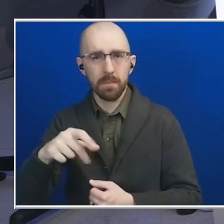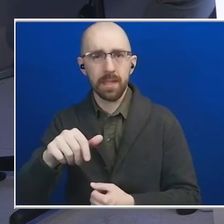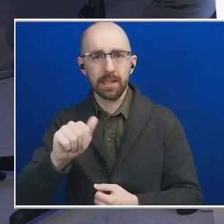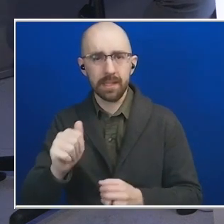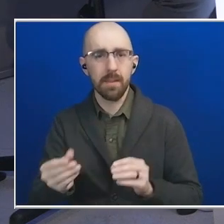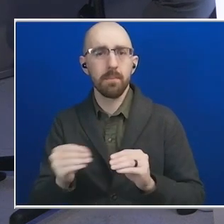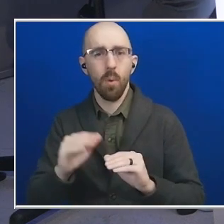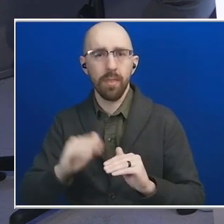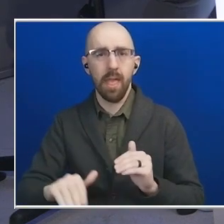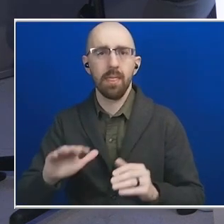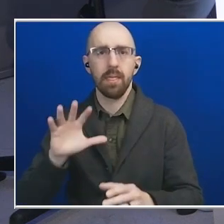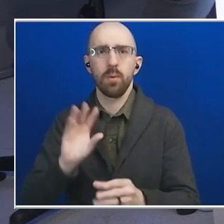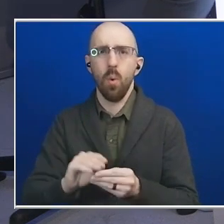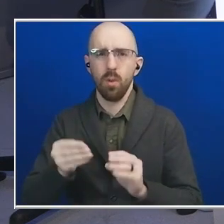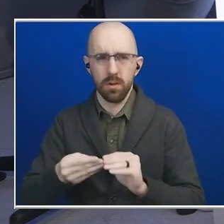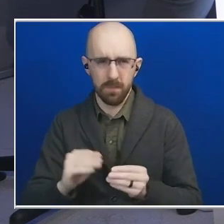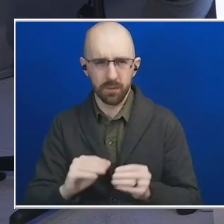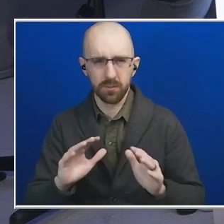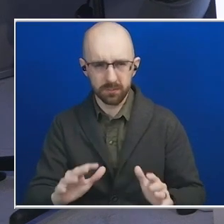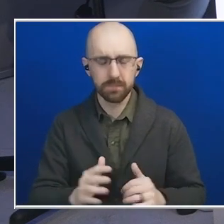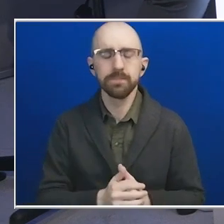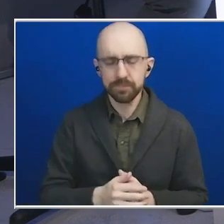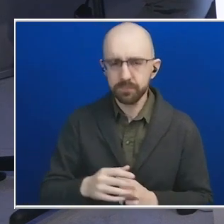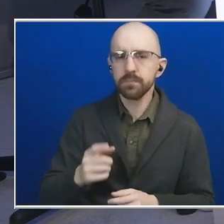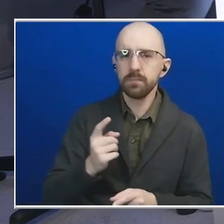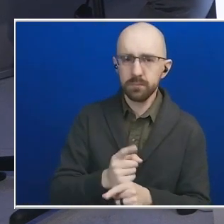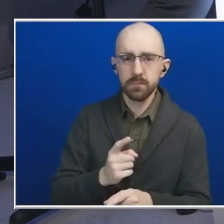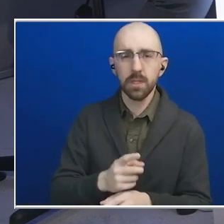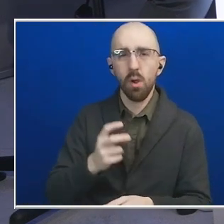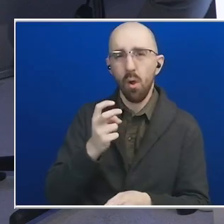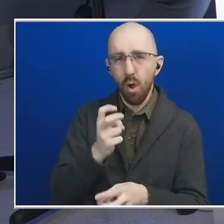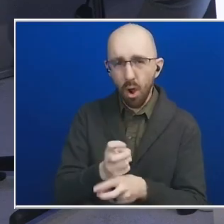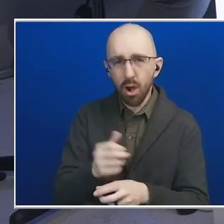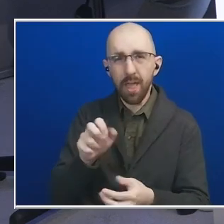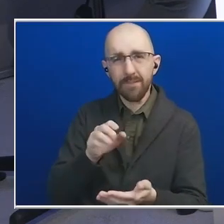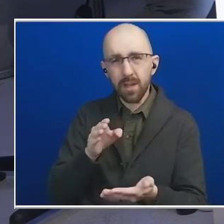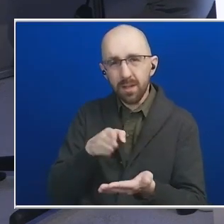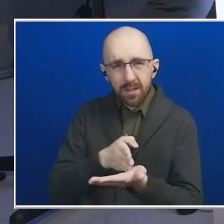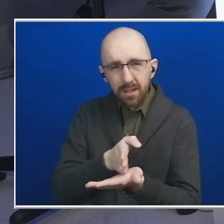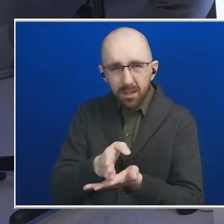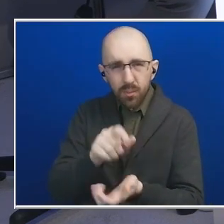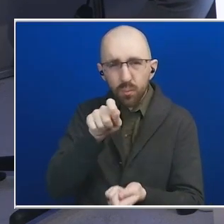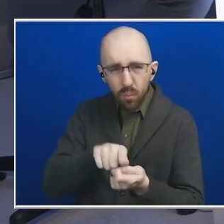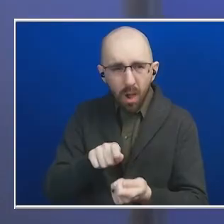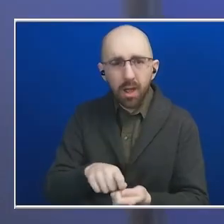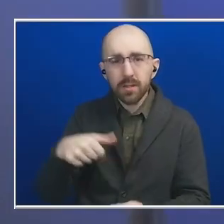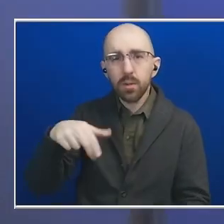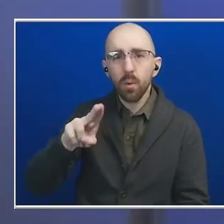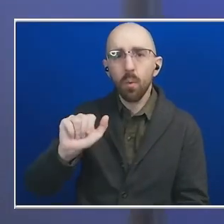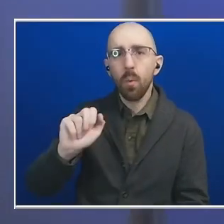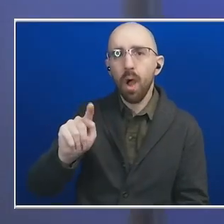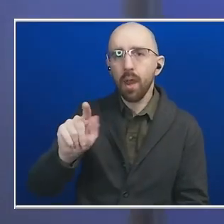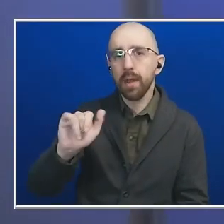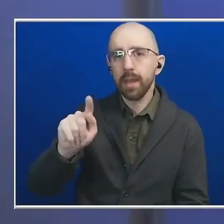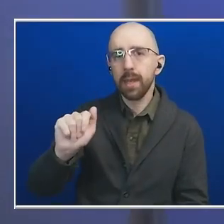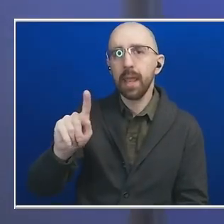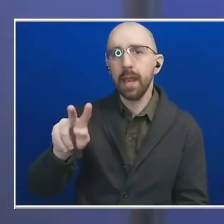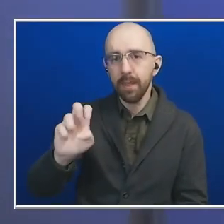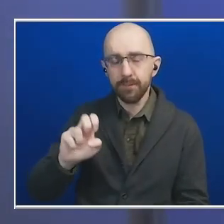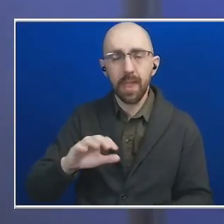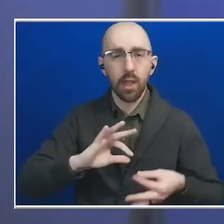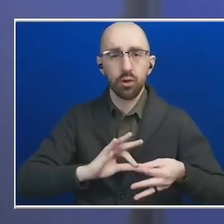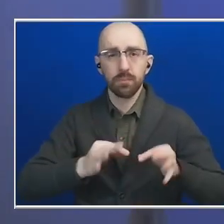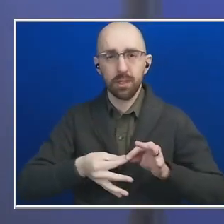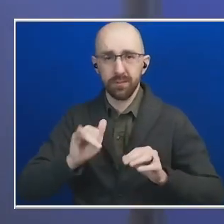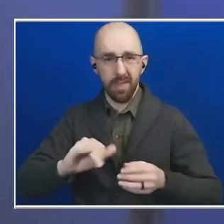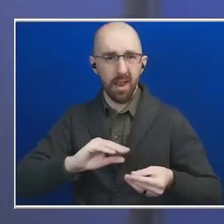Correct. So that's one of the hard things, and I think where a lot of the nuance is lost is that it is a quantitative test, and the interpretation of that number depends on a lot of